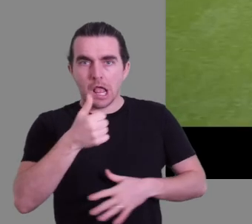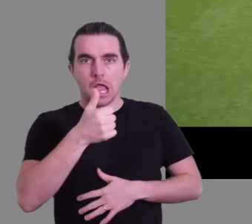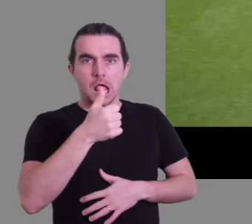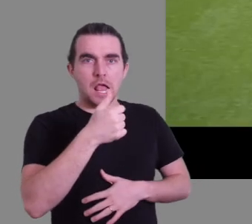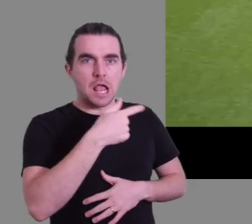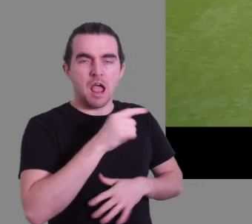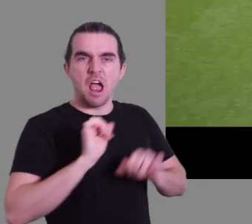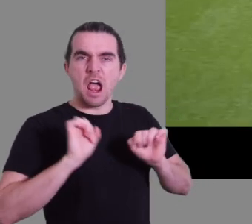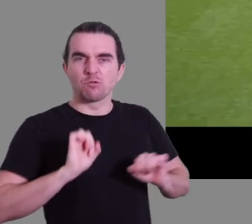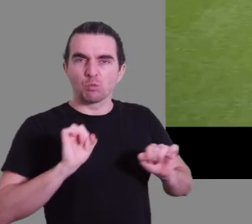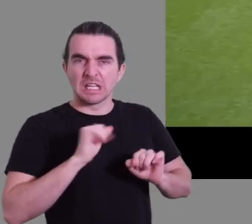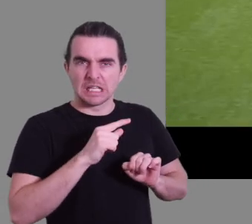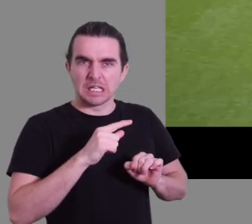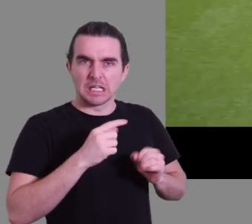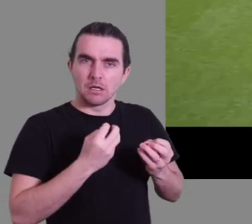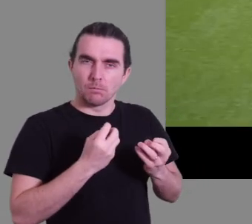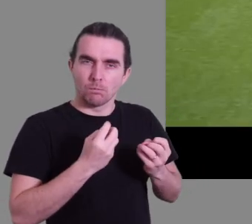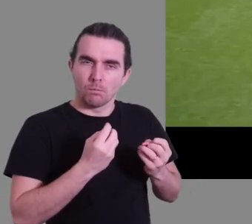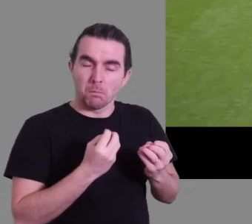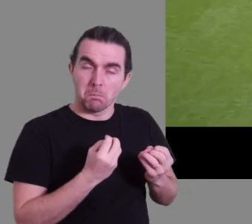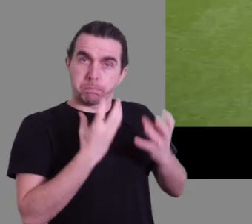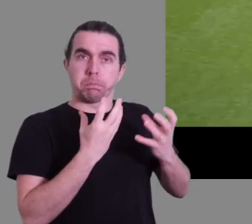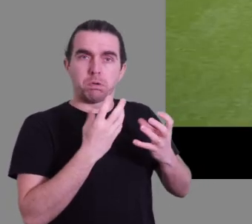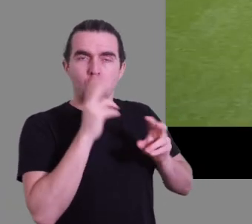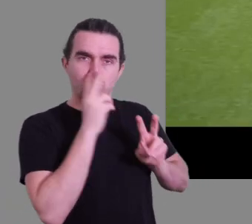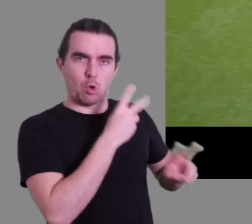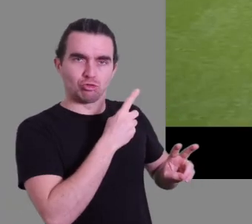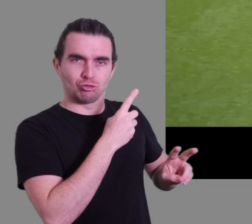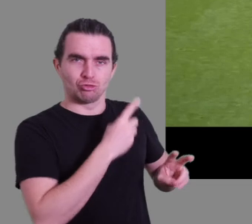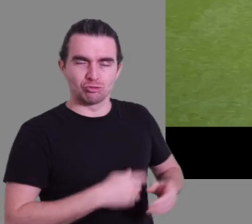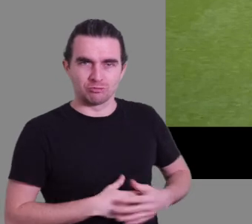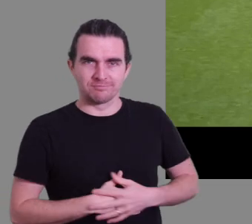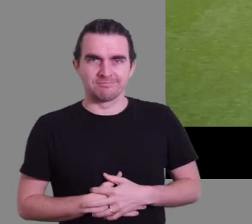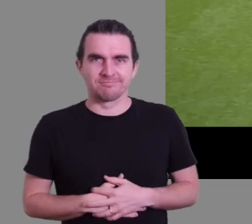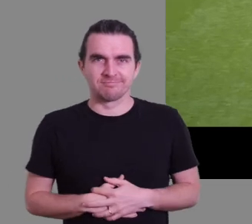We just have to wait for this to load up.